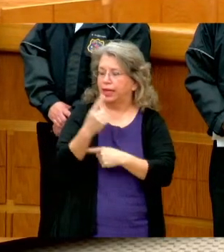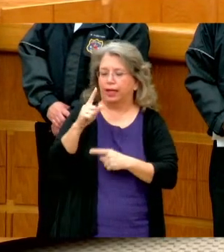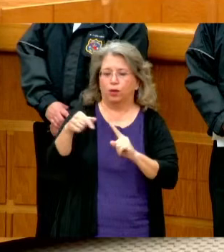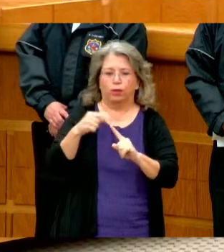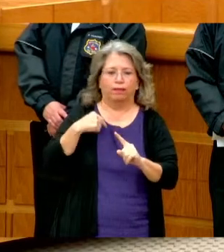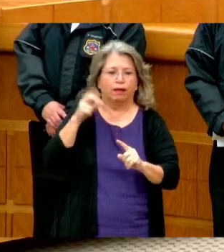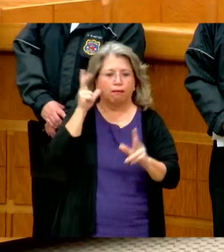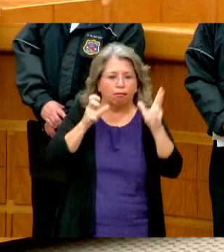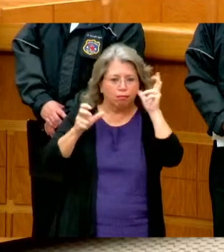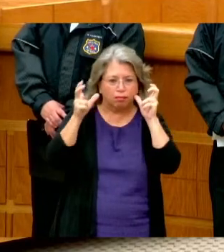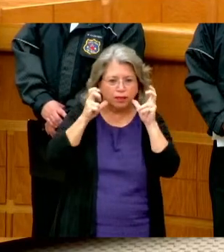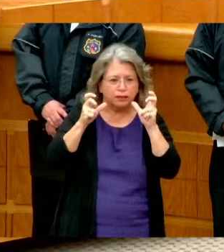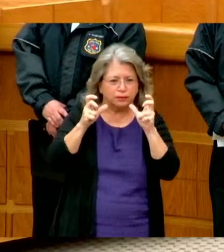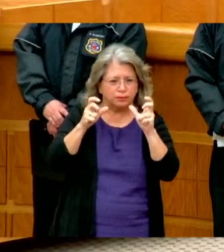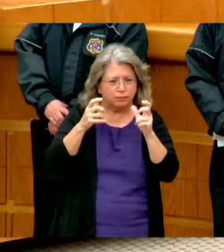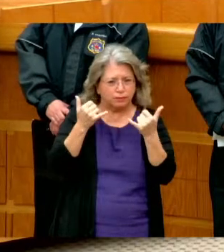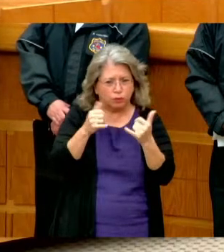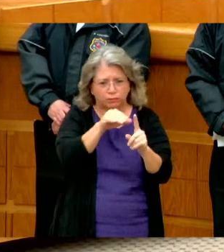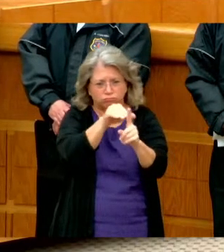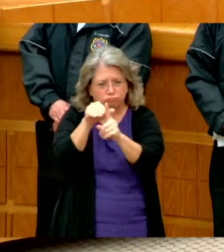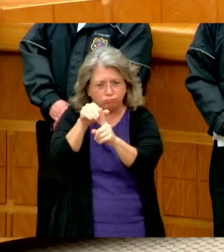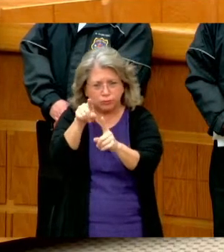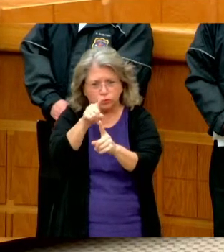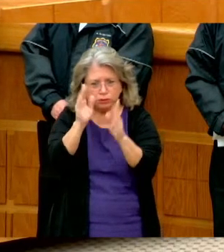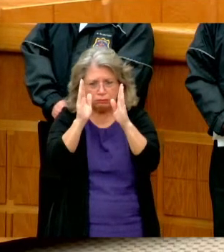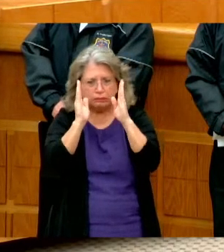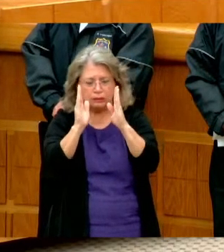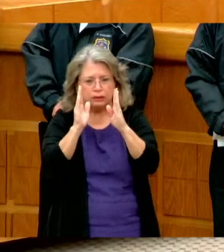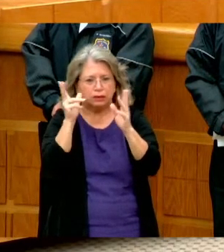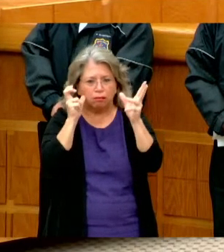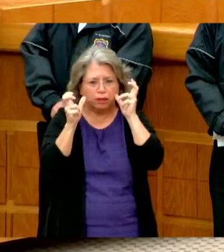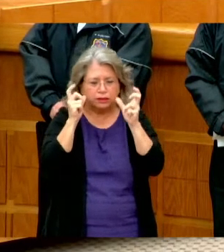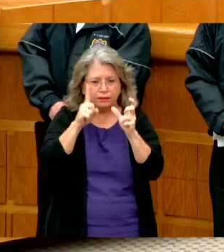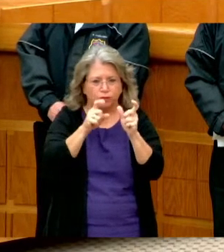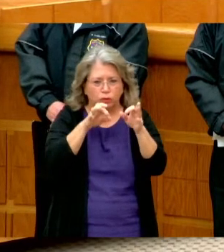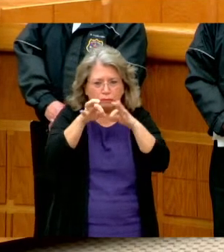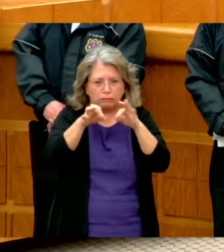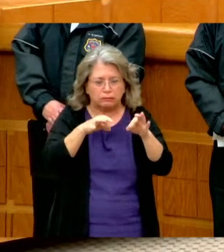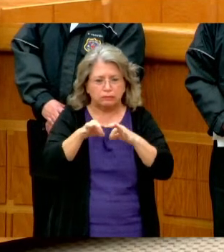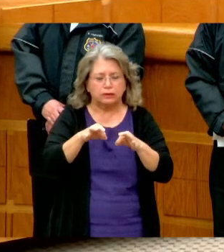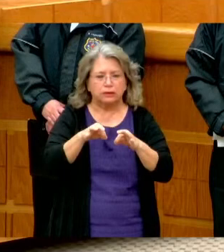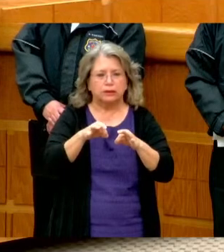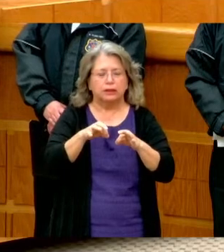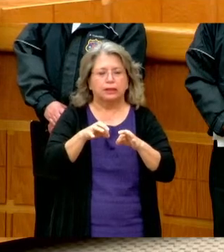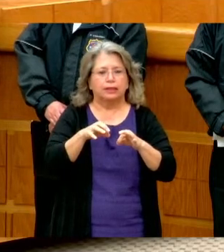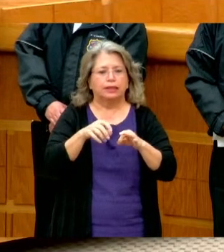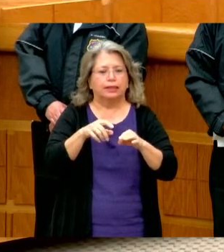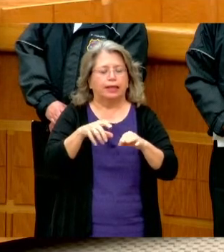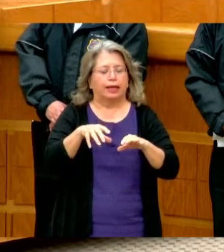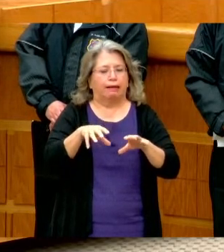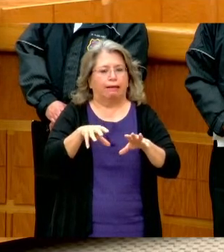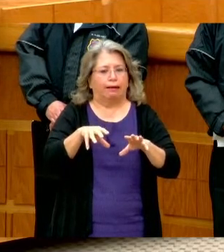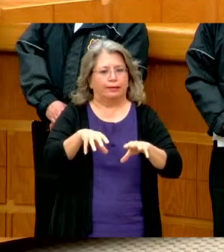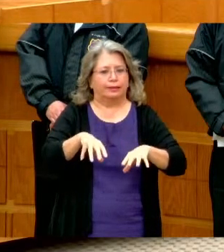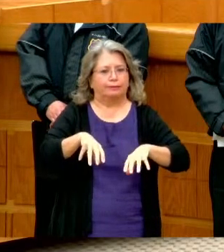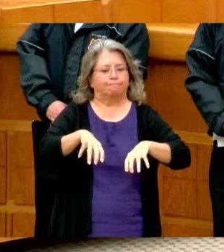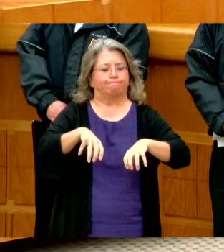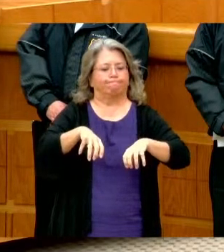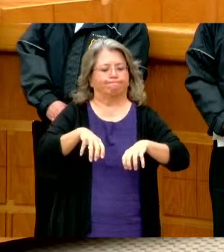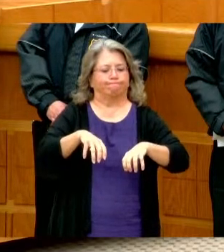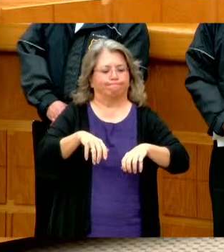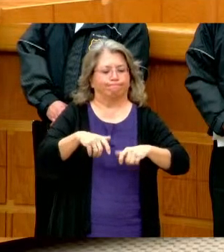details and take a big dose of patience,